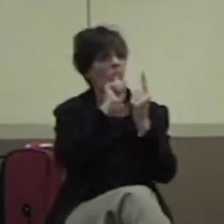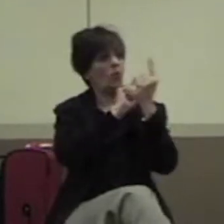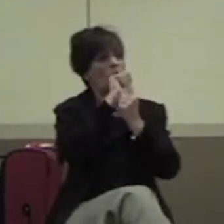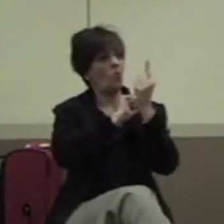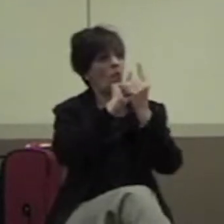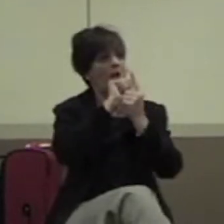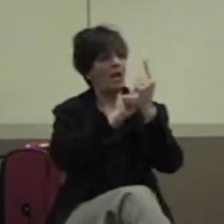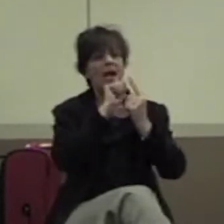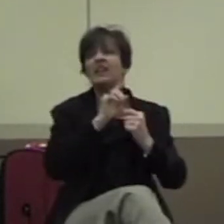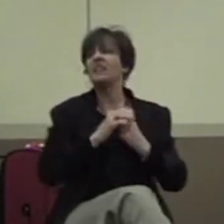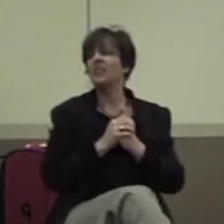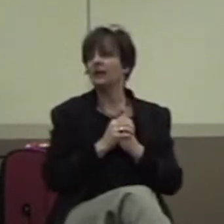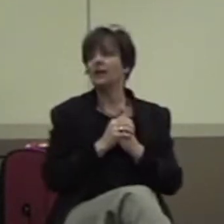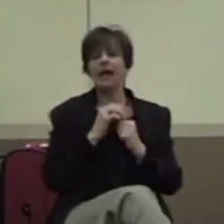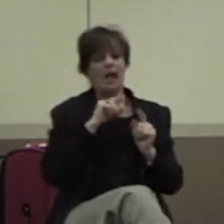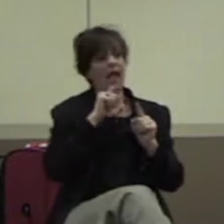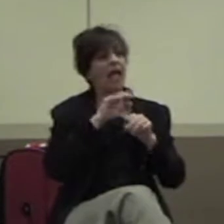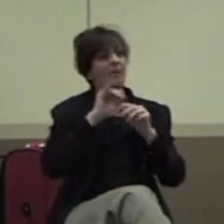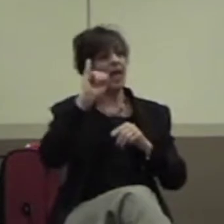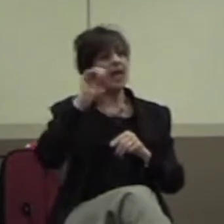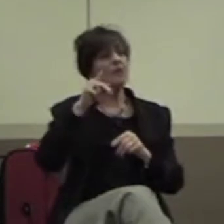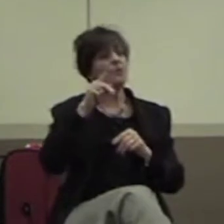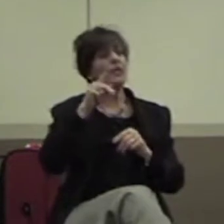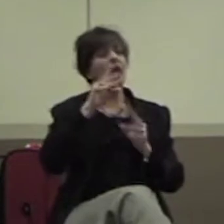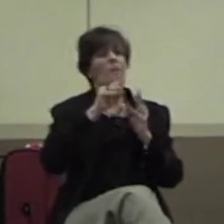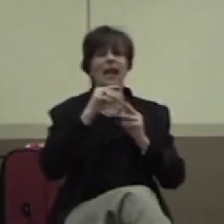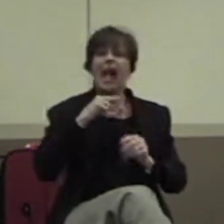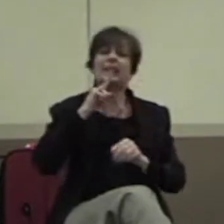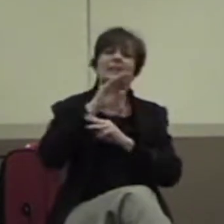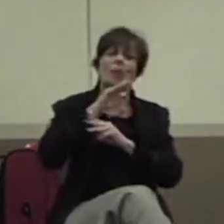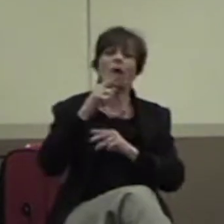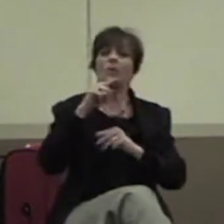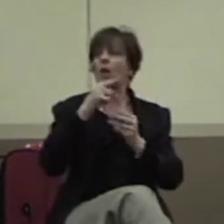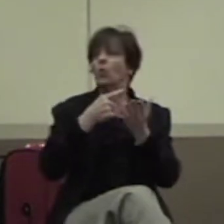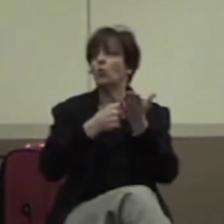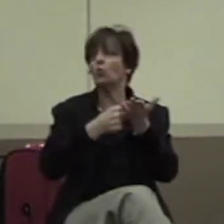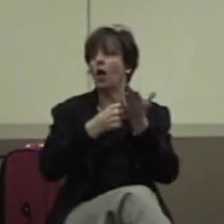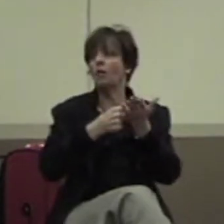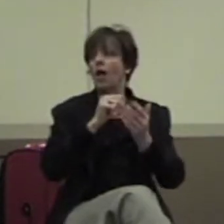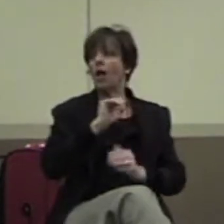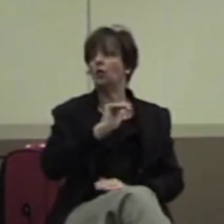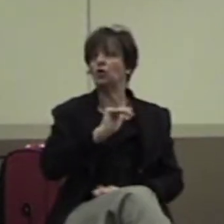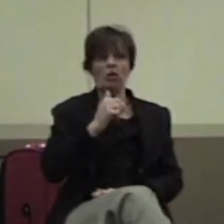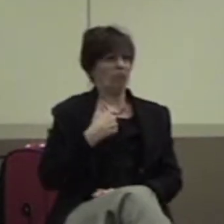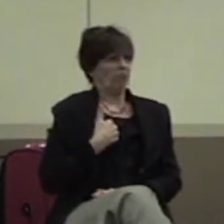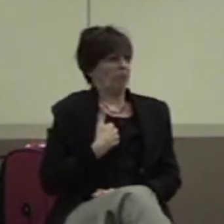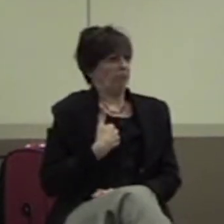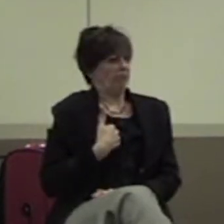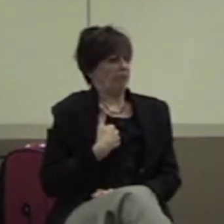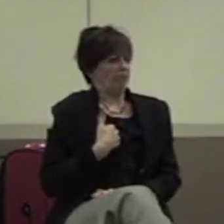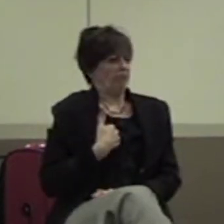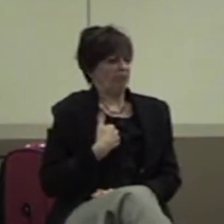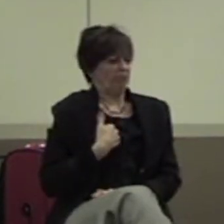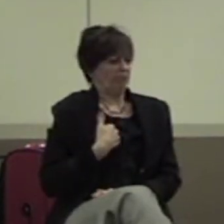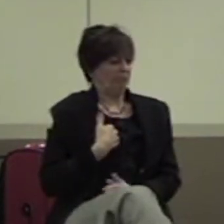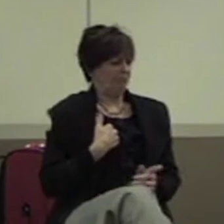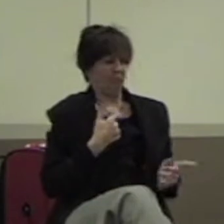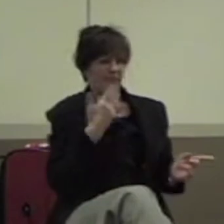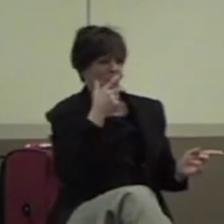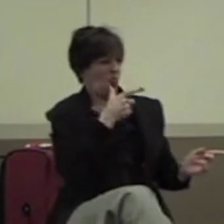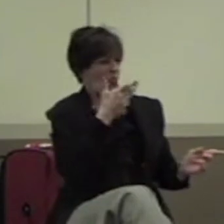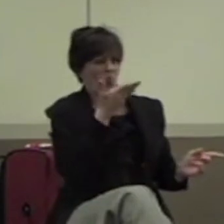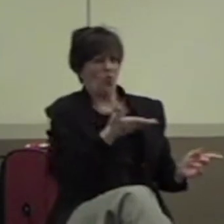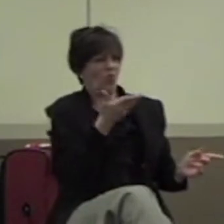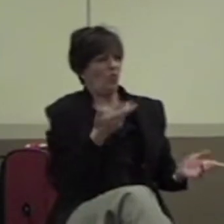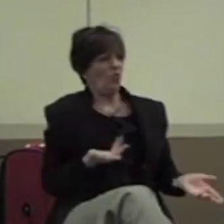the child one-on-one, and I was sitting at this IEP meeting, and I swear they were talking about a child I had never even heard of.